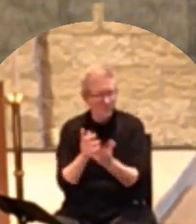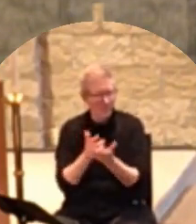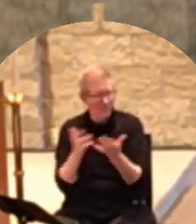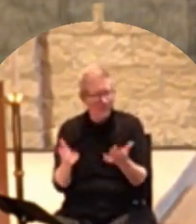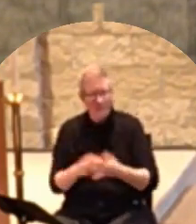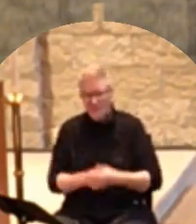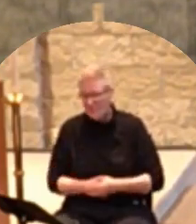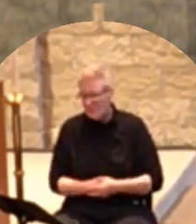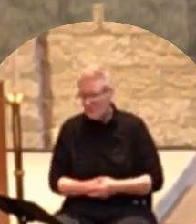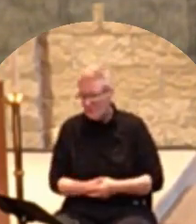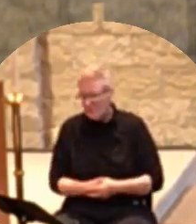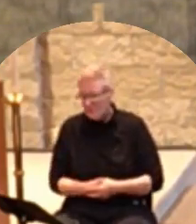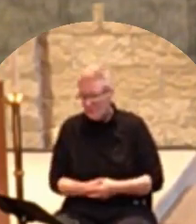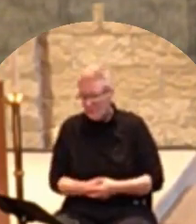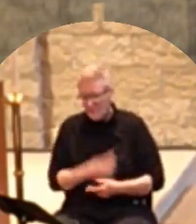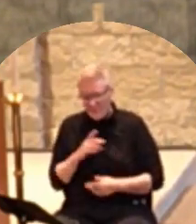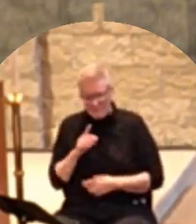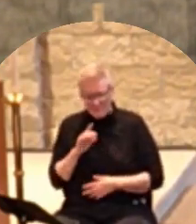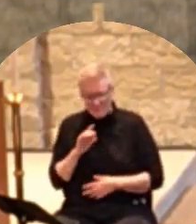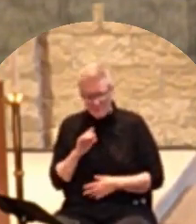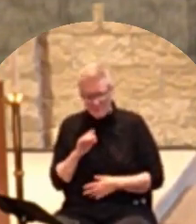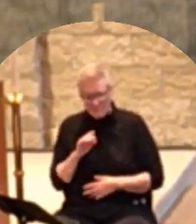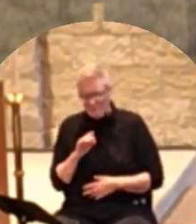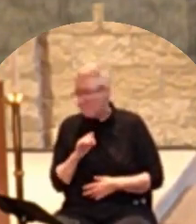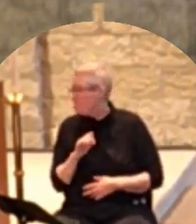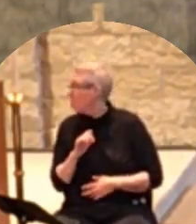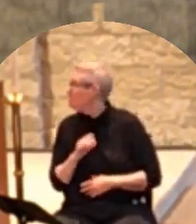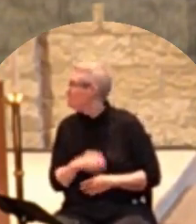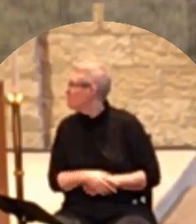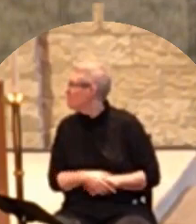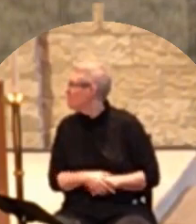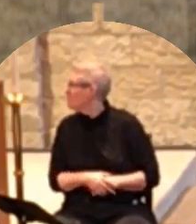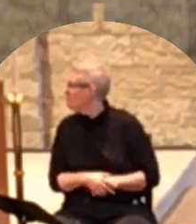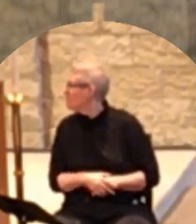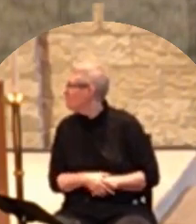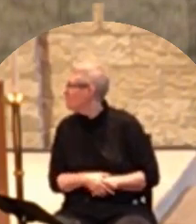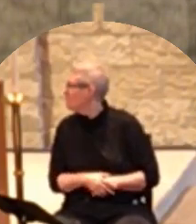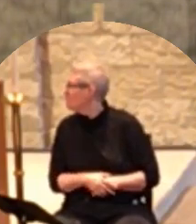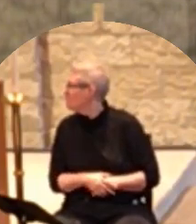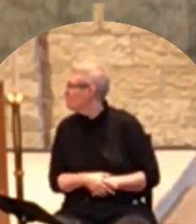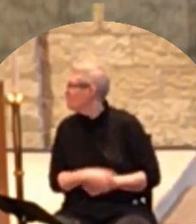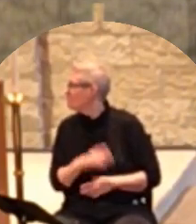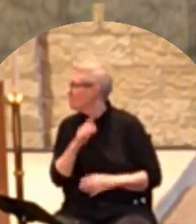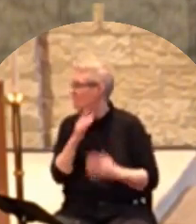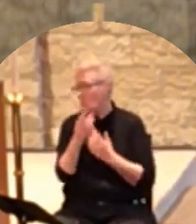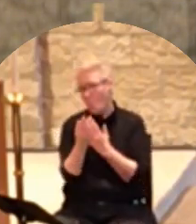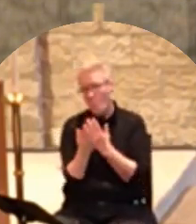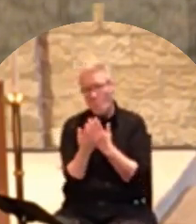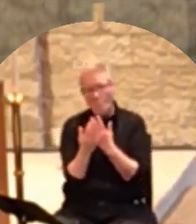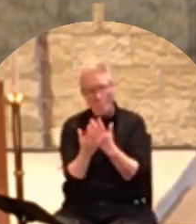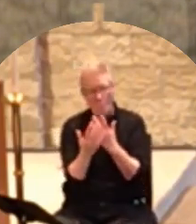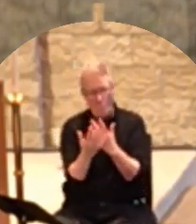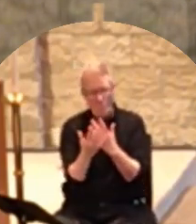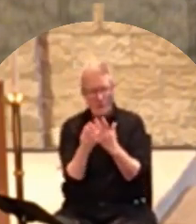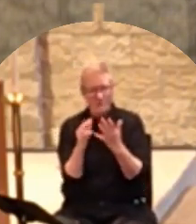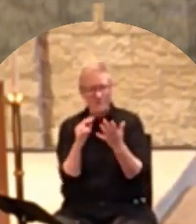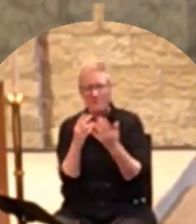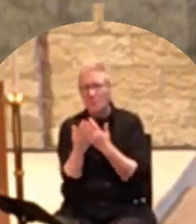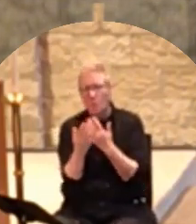take that word wait, and it comes from the word kava, which means to bind together. And what are we binding